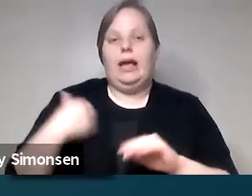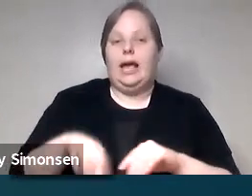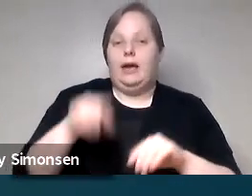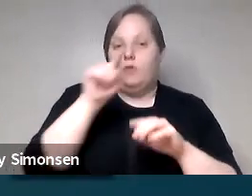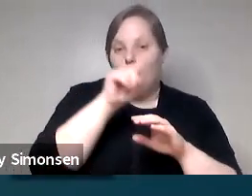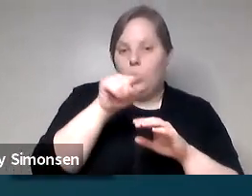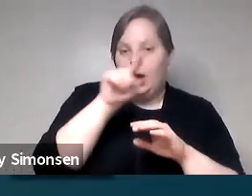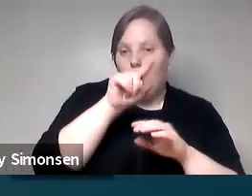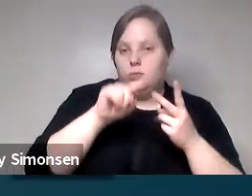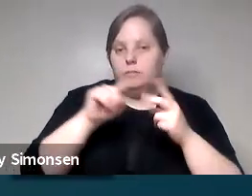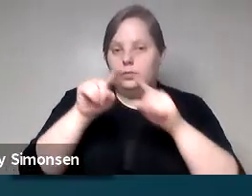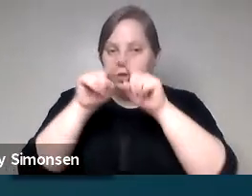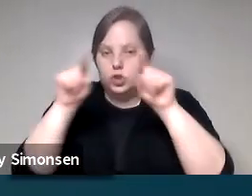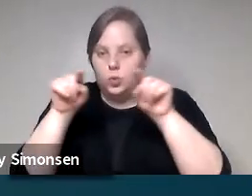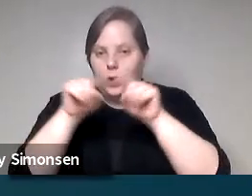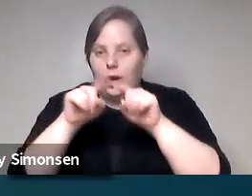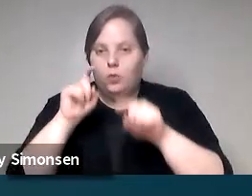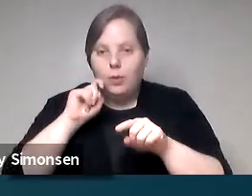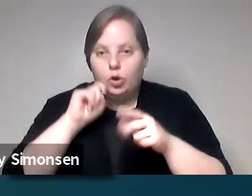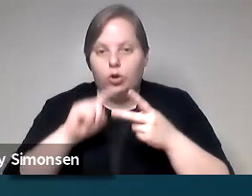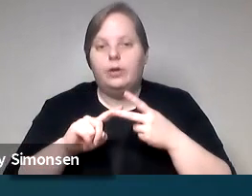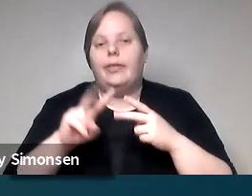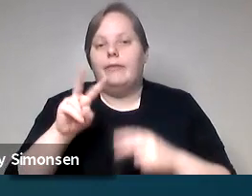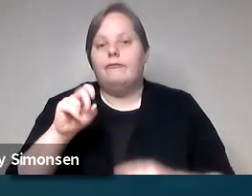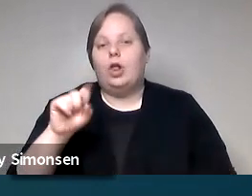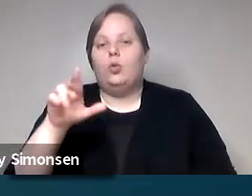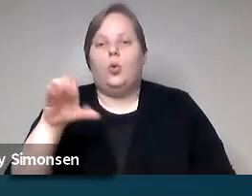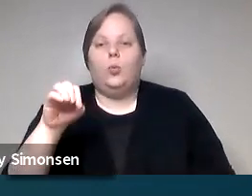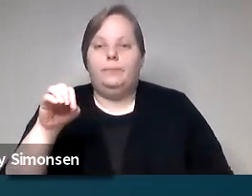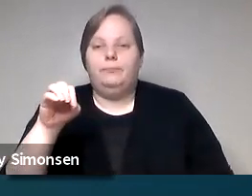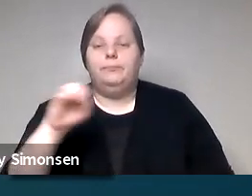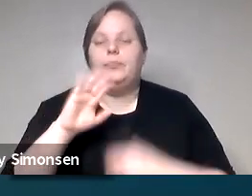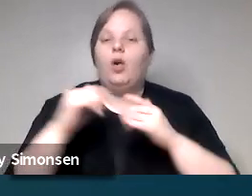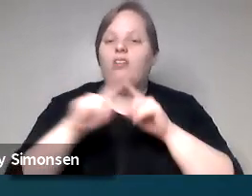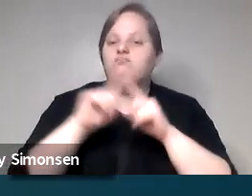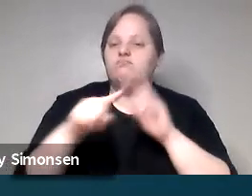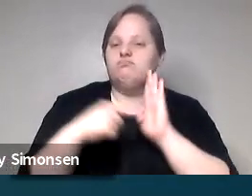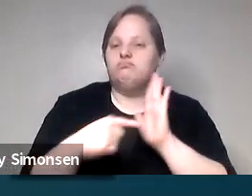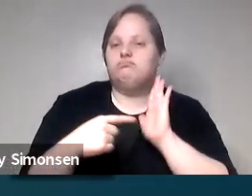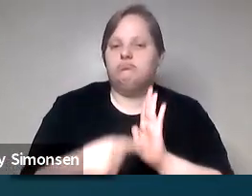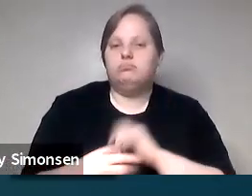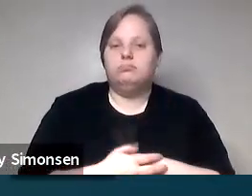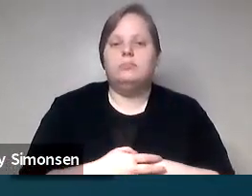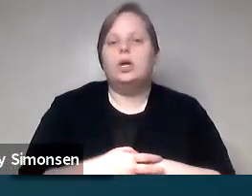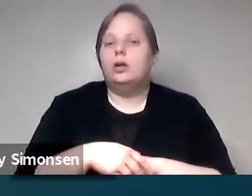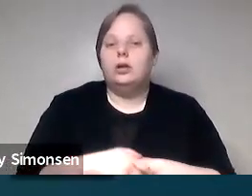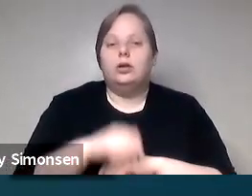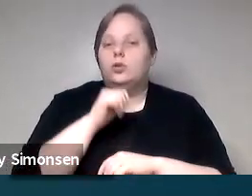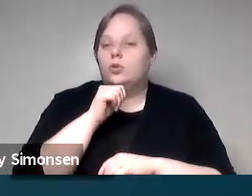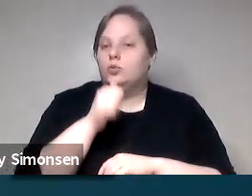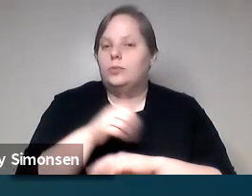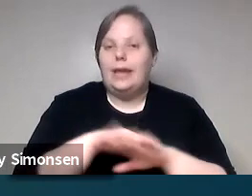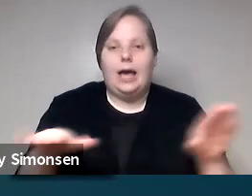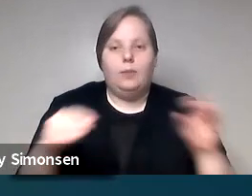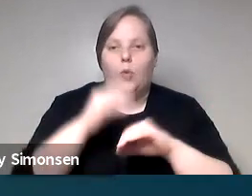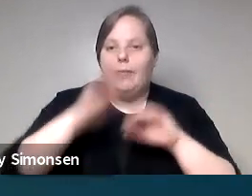a square rubber dot, and a piece of Velcro. Those are all examples. You do not put more than 1 on your